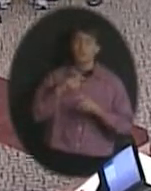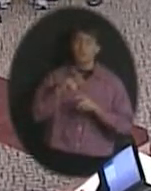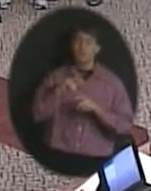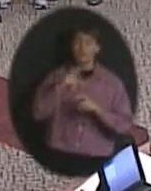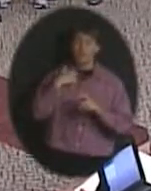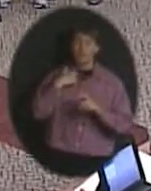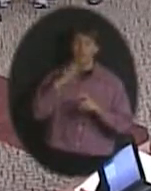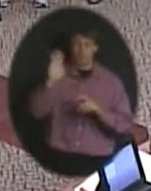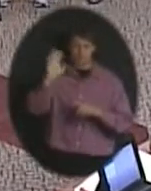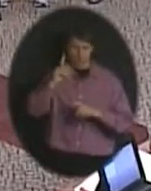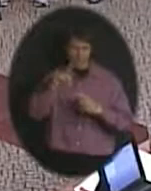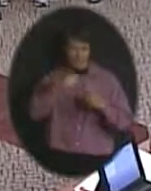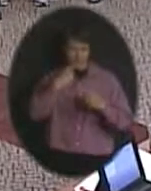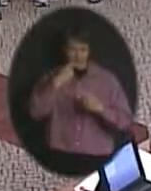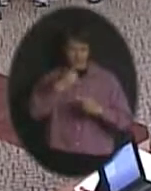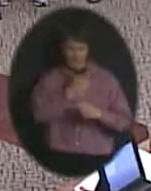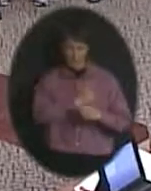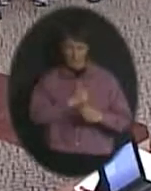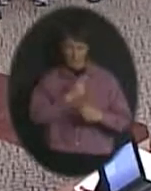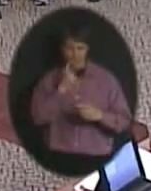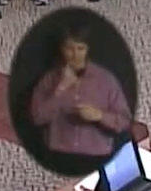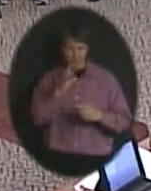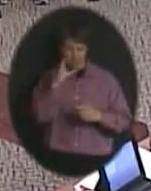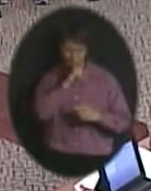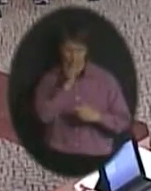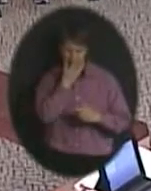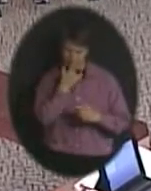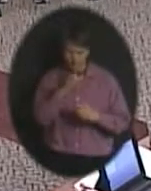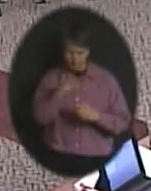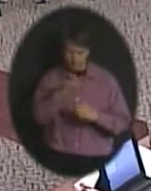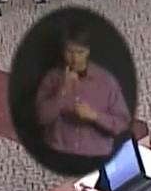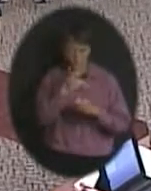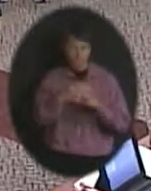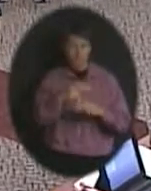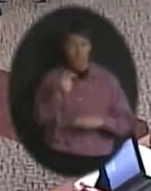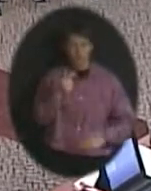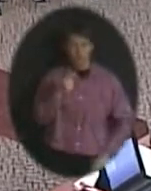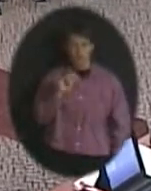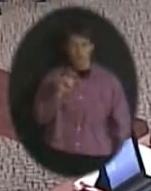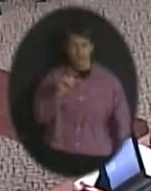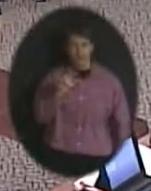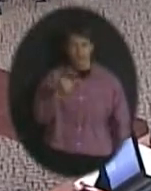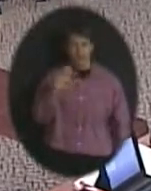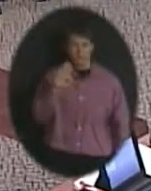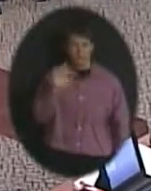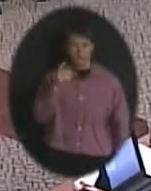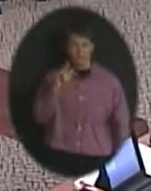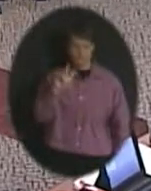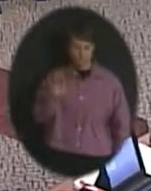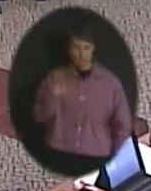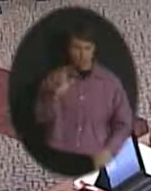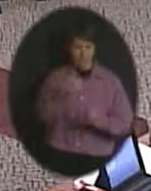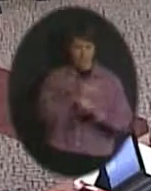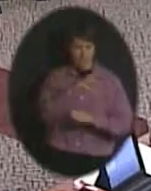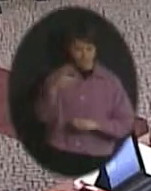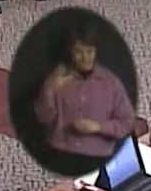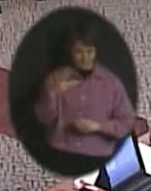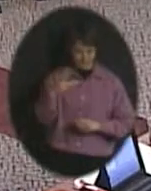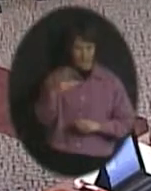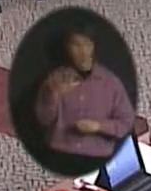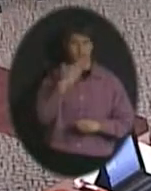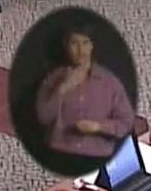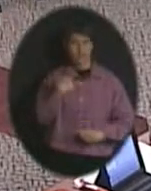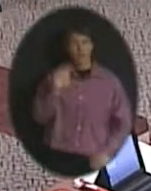little wave and I'll apologize in advance on any names, Gregory Bixler won a sixth place medal in rocks and minerals. Thanks,